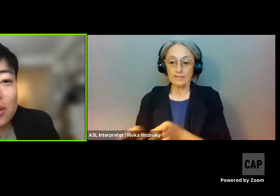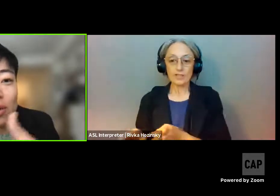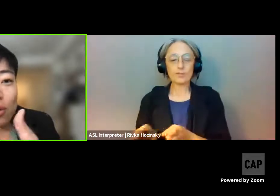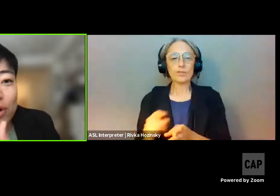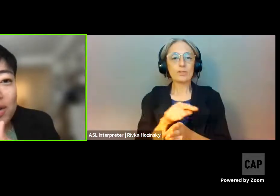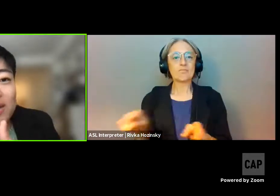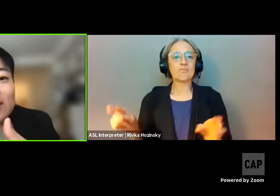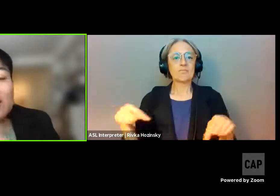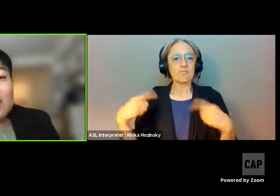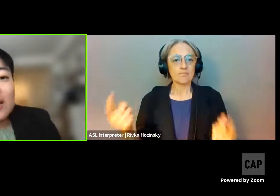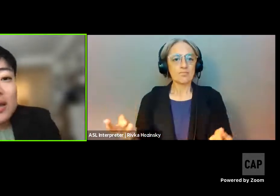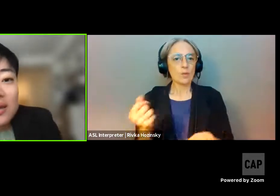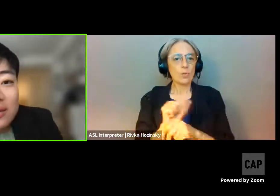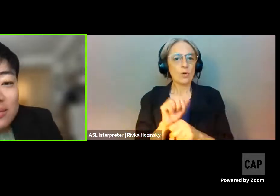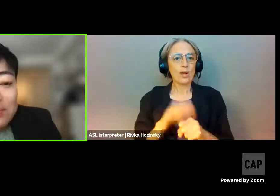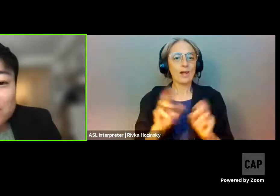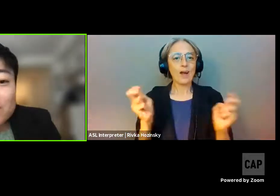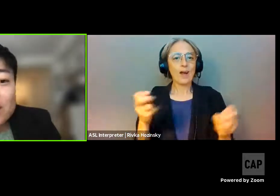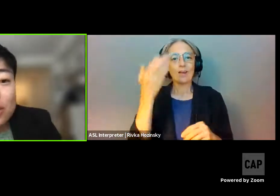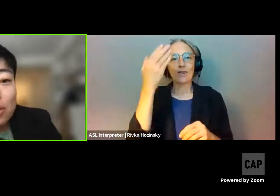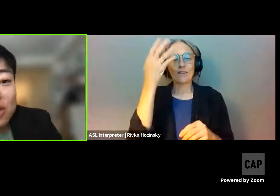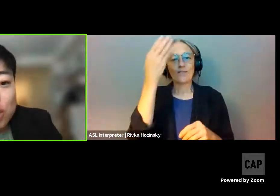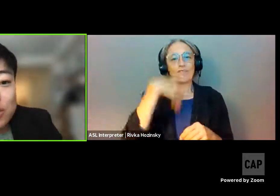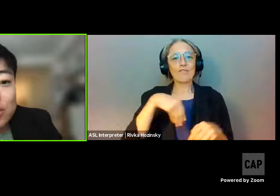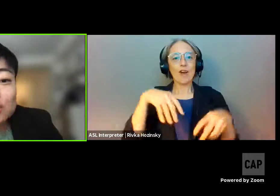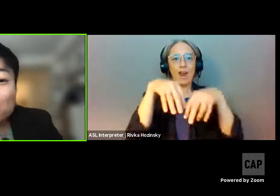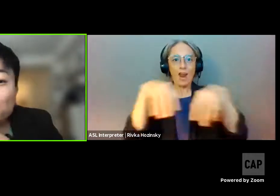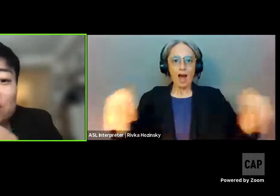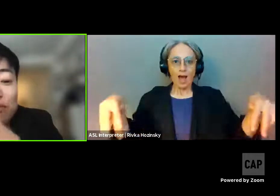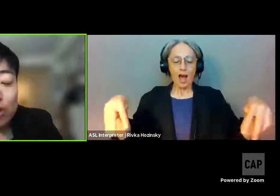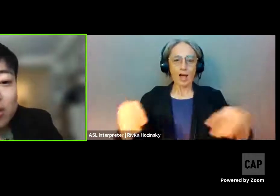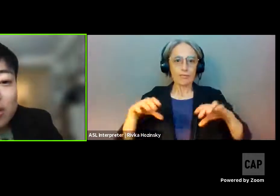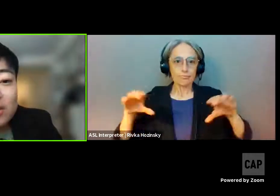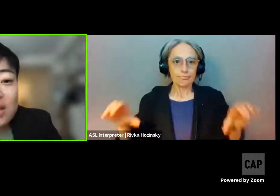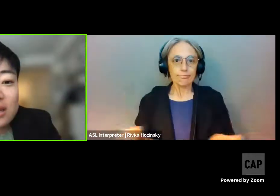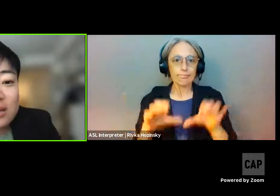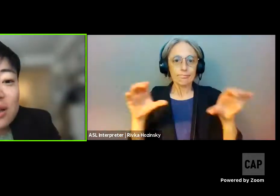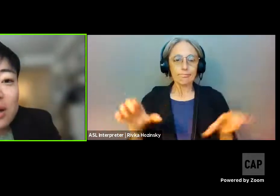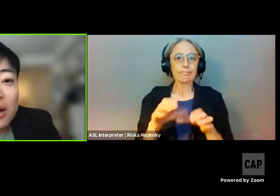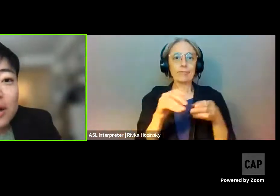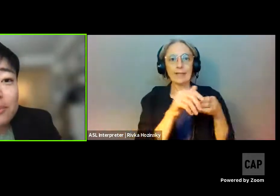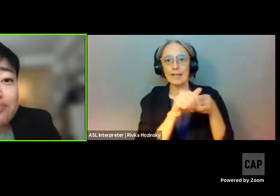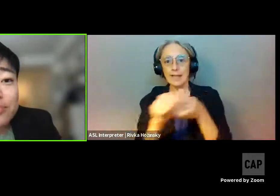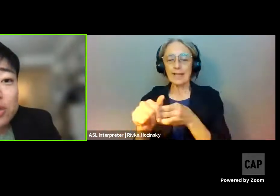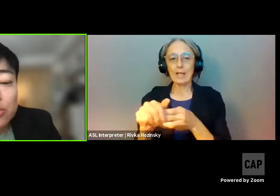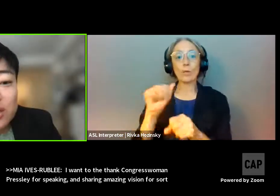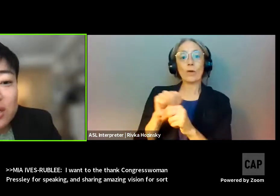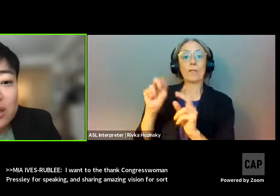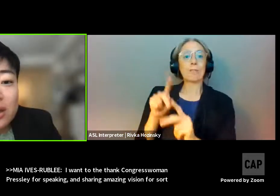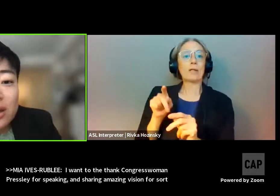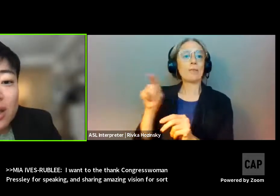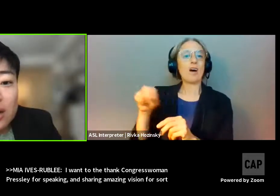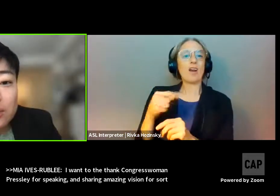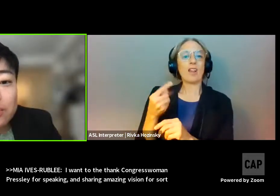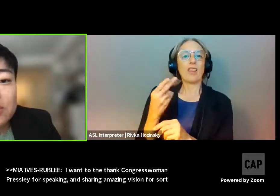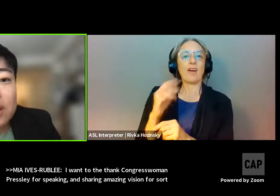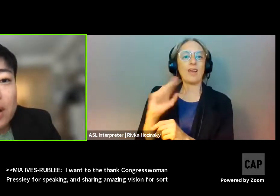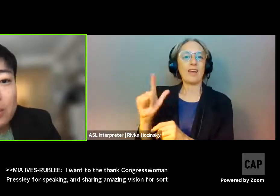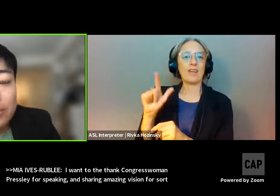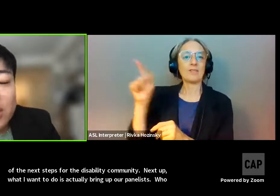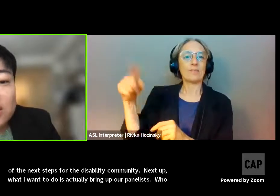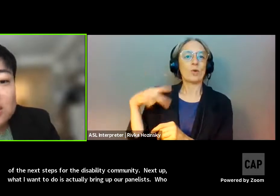lines working in conjunction with folks on the Hill to really